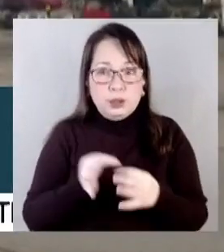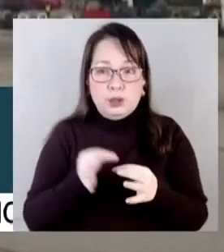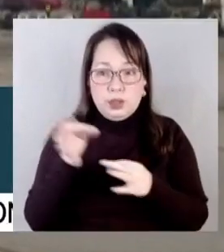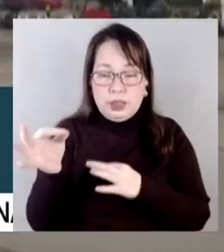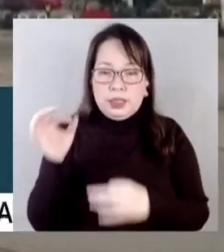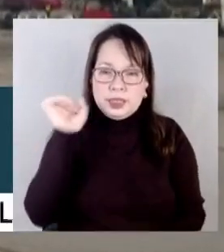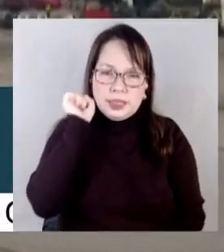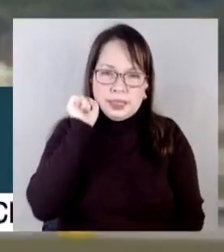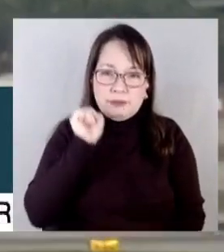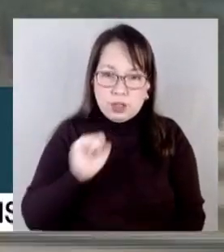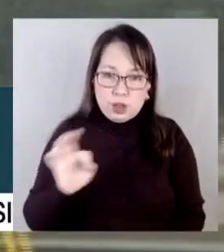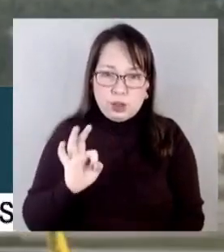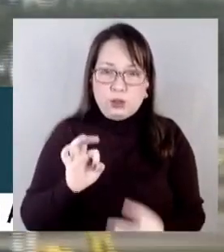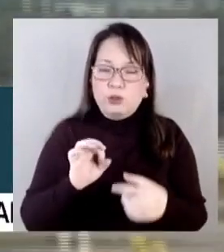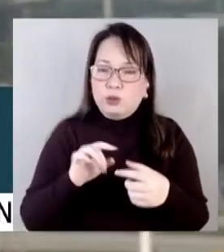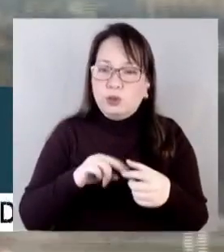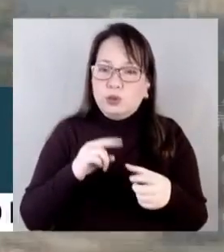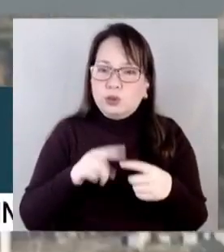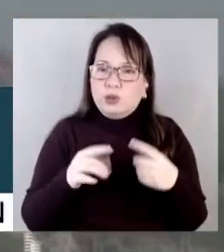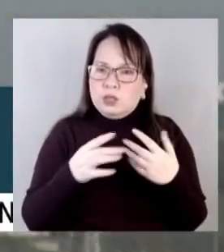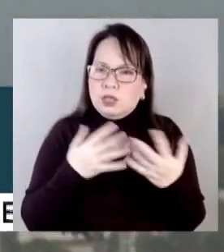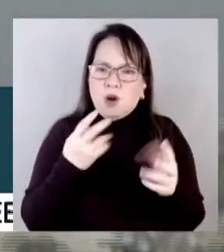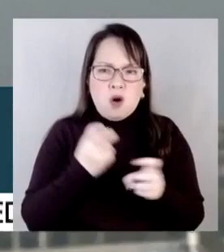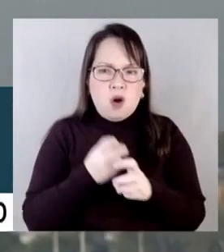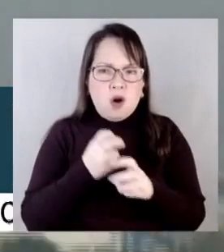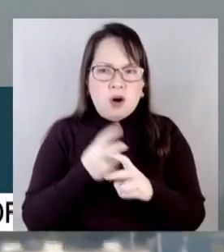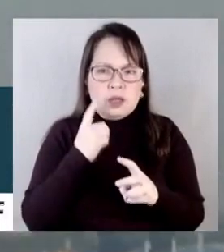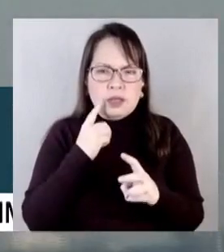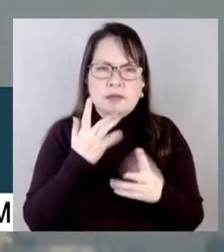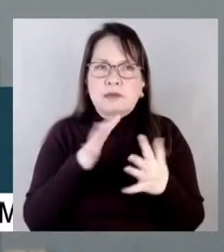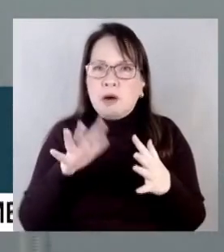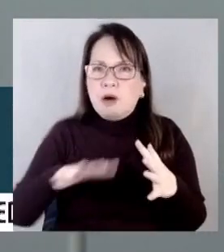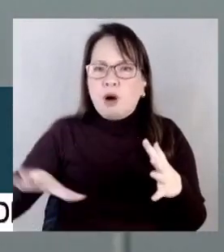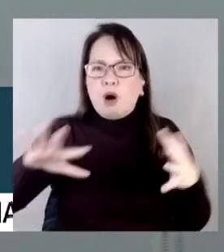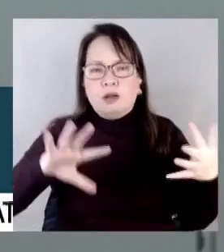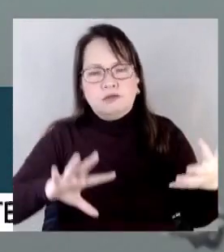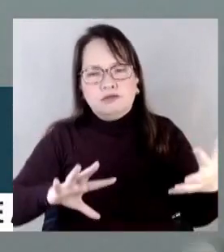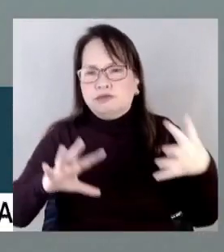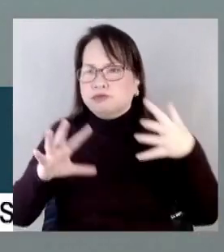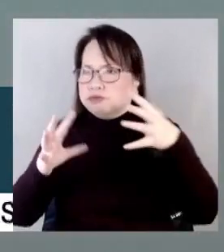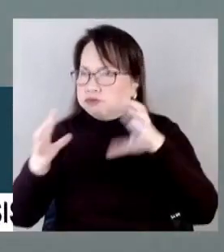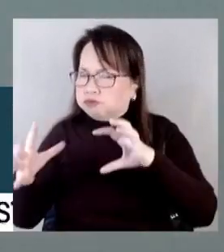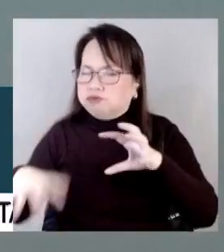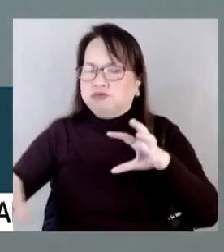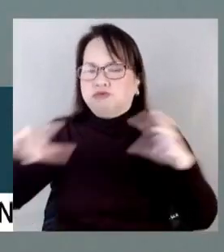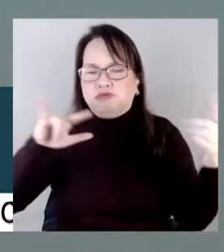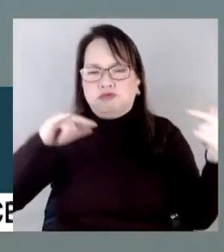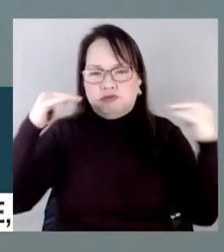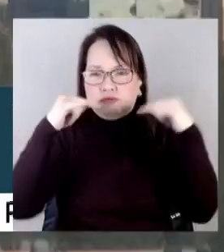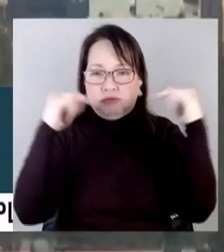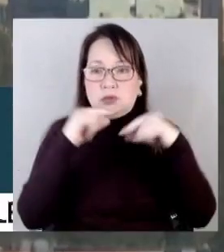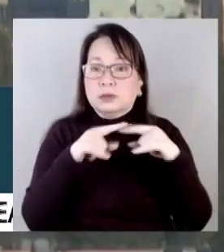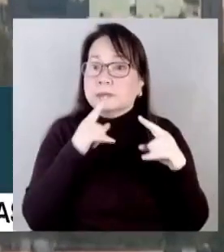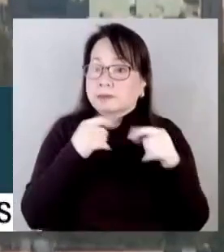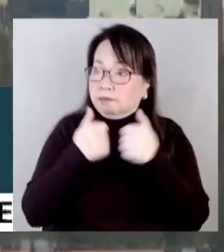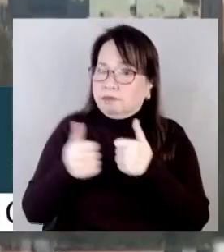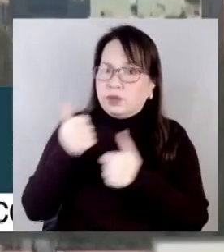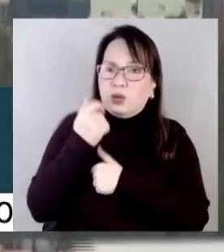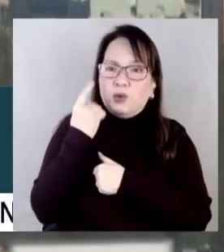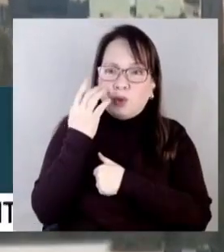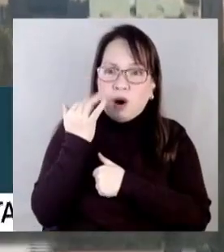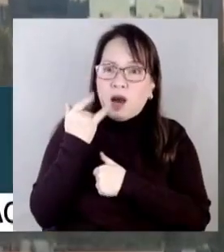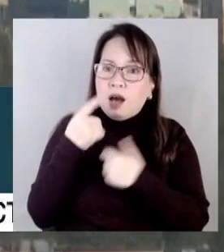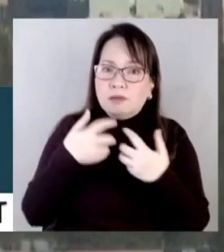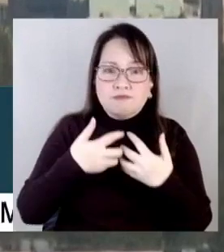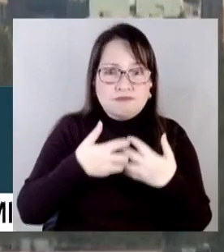Officials saying it was right around the average and it was hard to say if it was due to the nationwide FAA grounding. Aviation authorities have said what caused the stoppage was